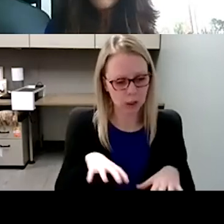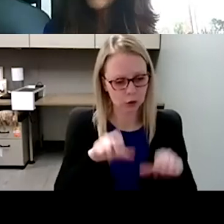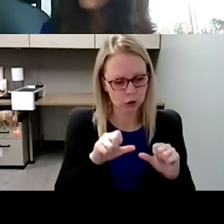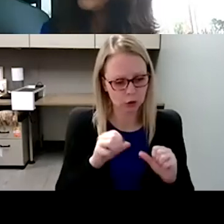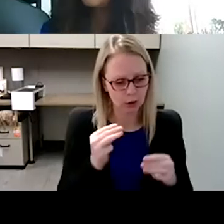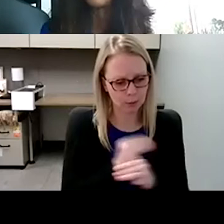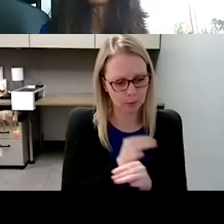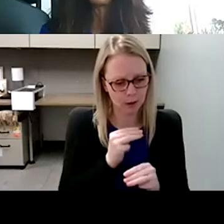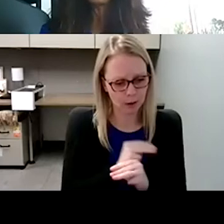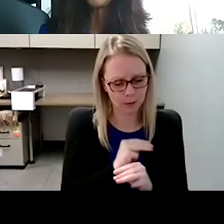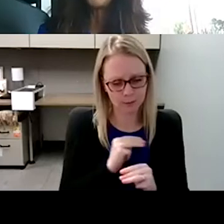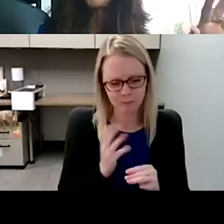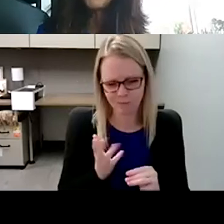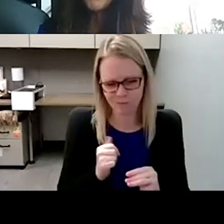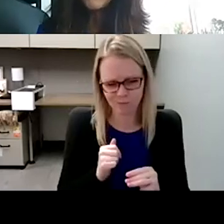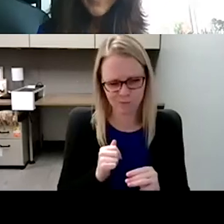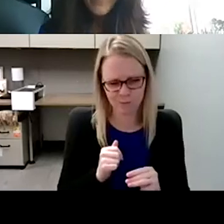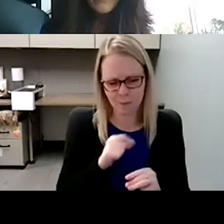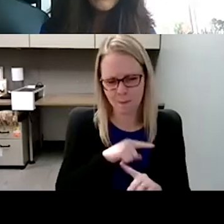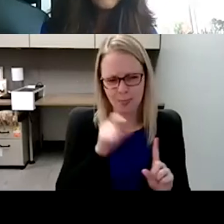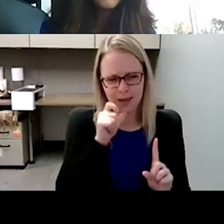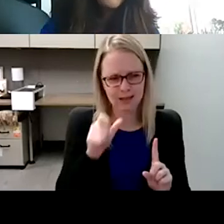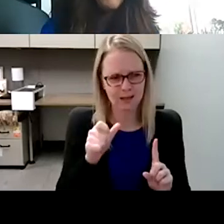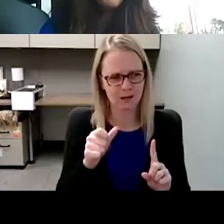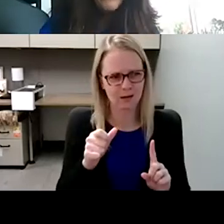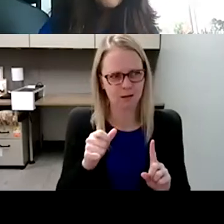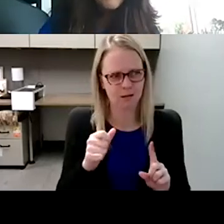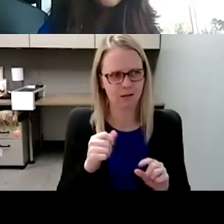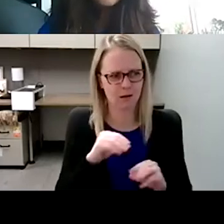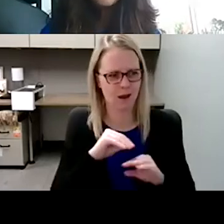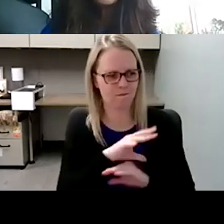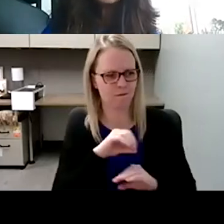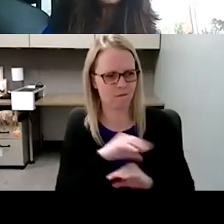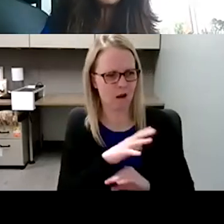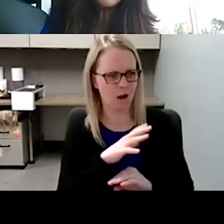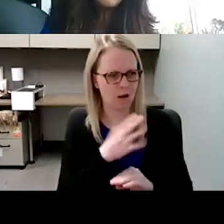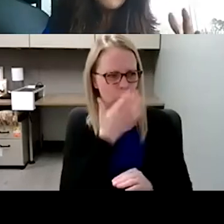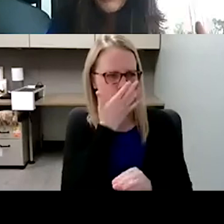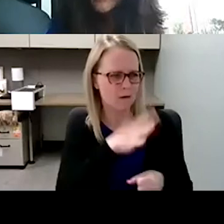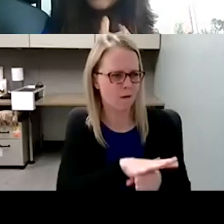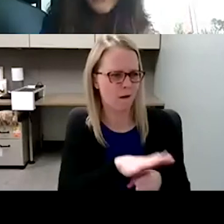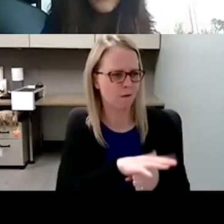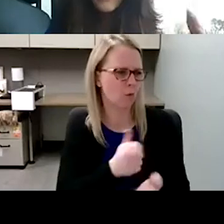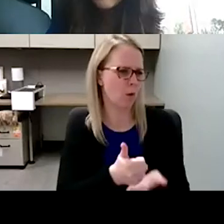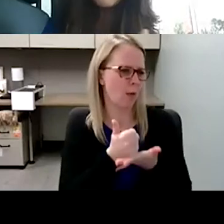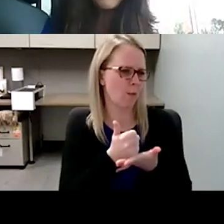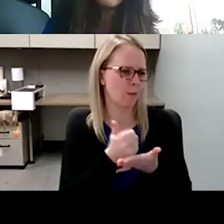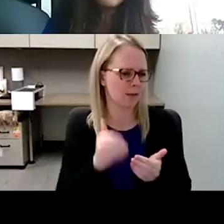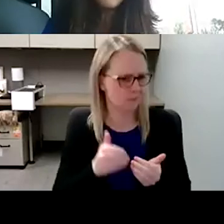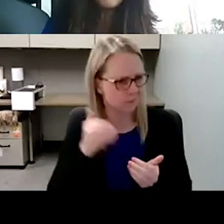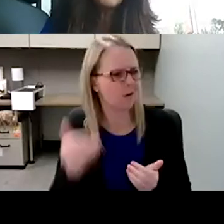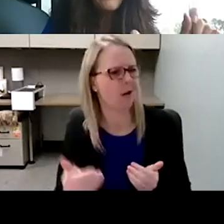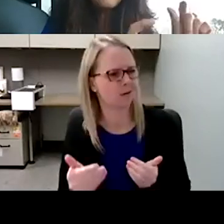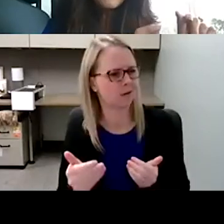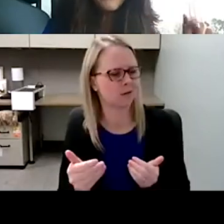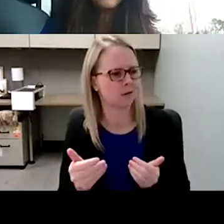that I needed when I was in high school and choosing what to take. Economics, similar, you know, it's not really